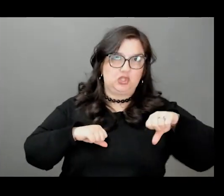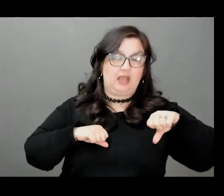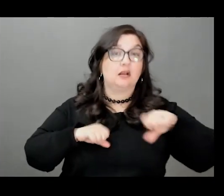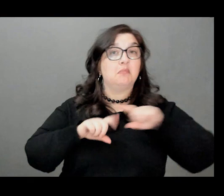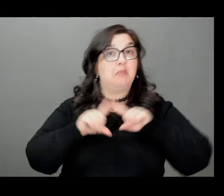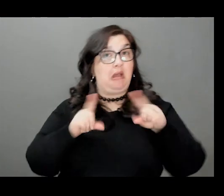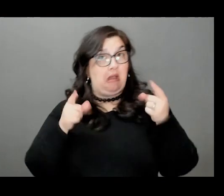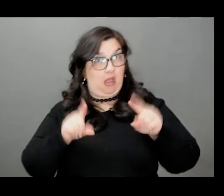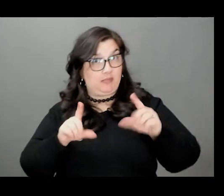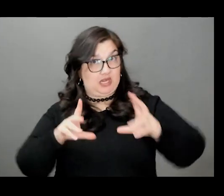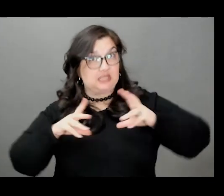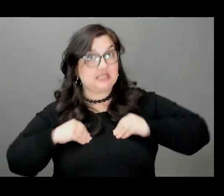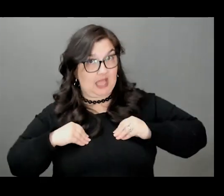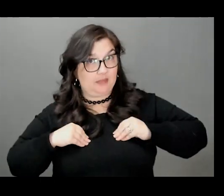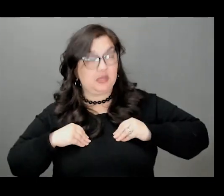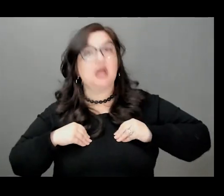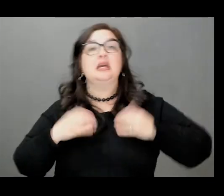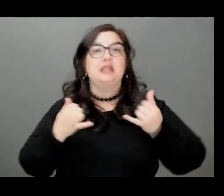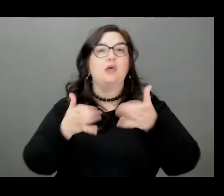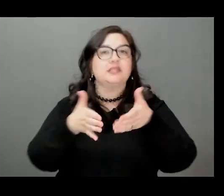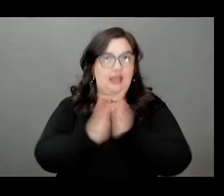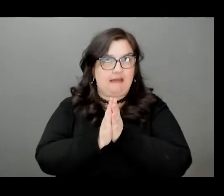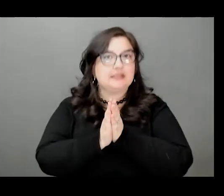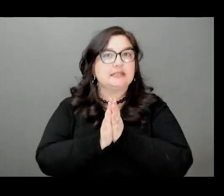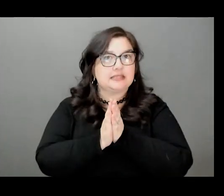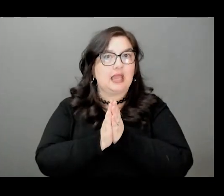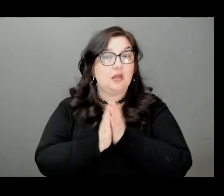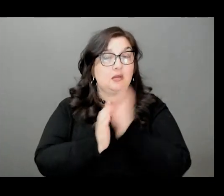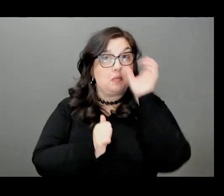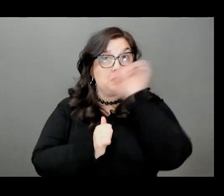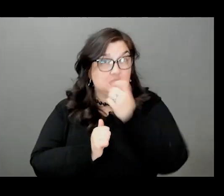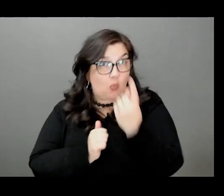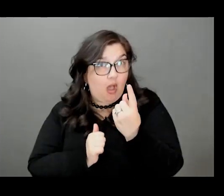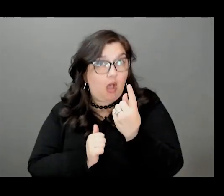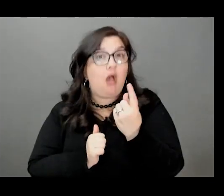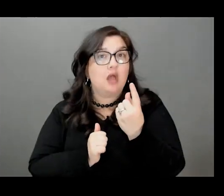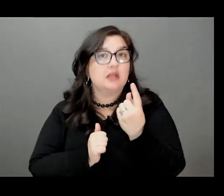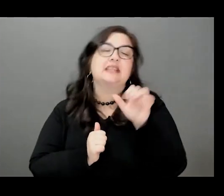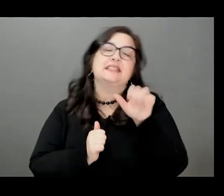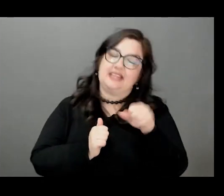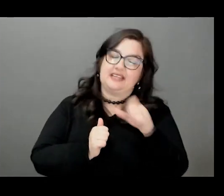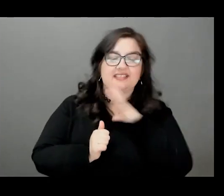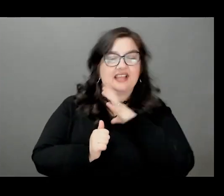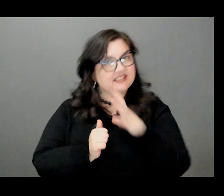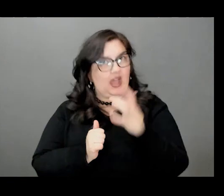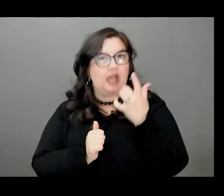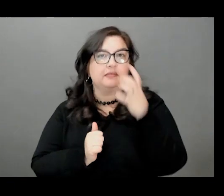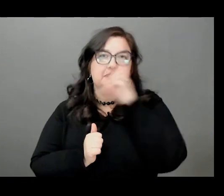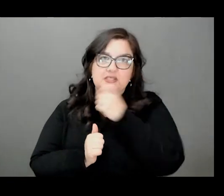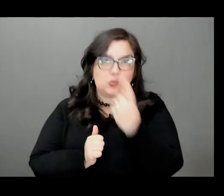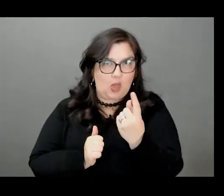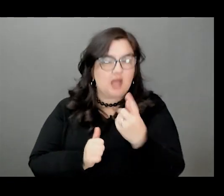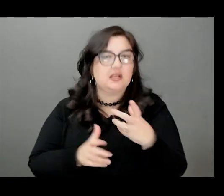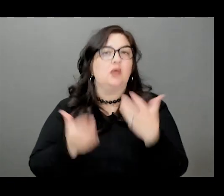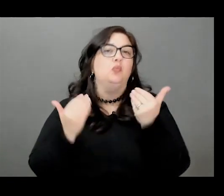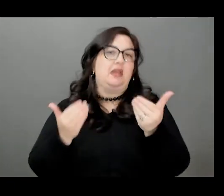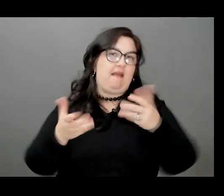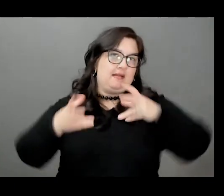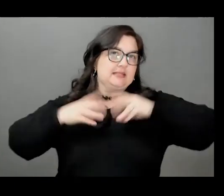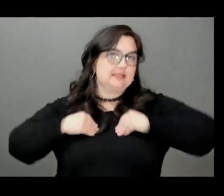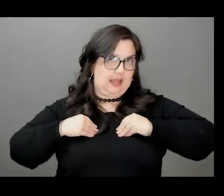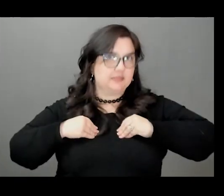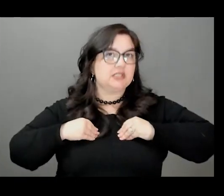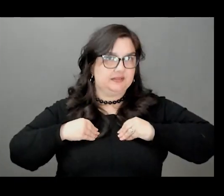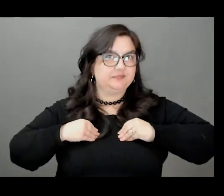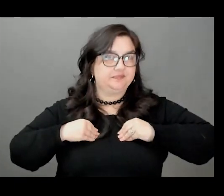can accept or reject a batch. So now, once I accept a batch, it's basically asking me, hey, because there was just one bounding box,